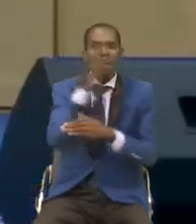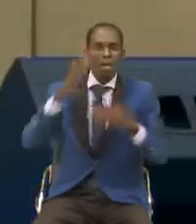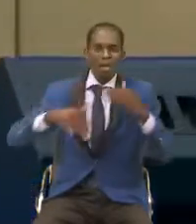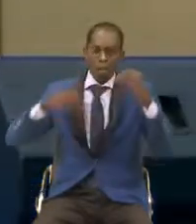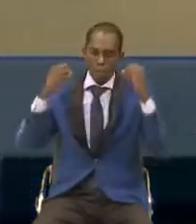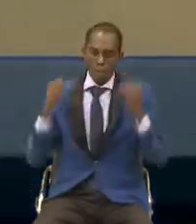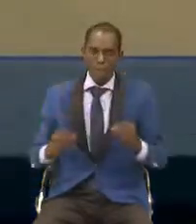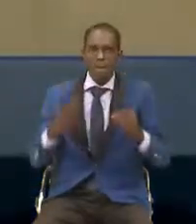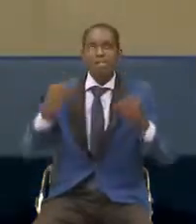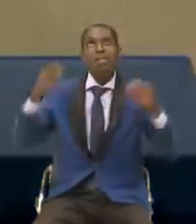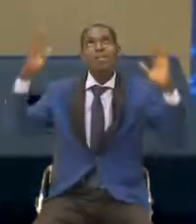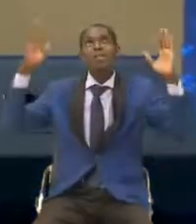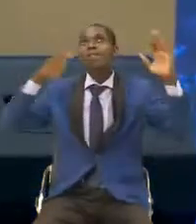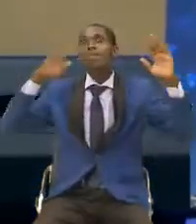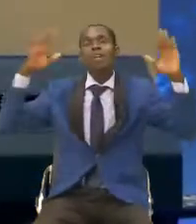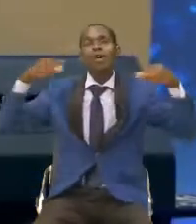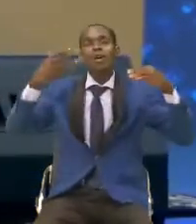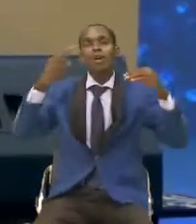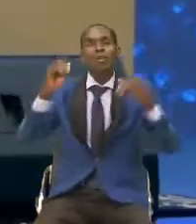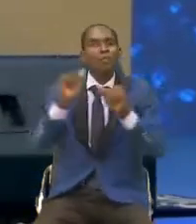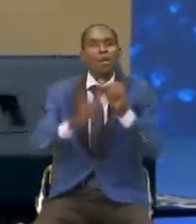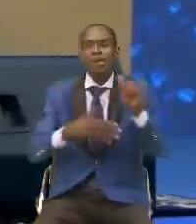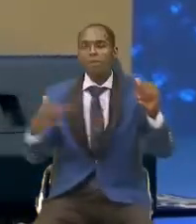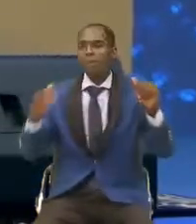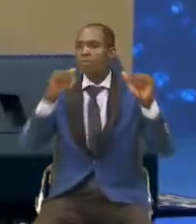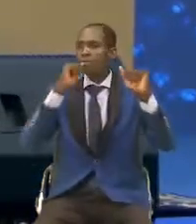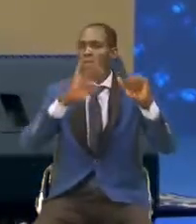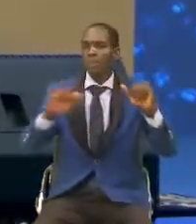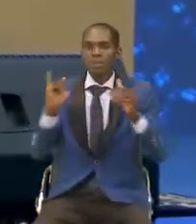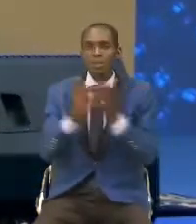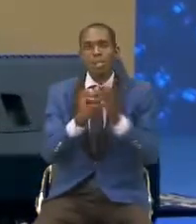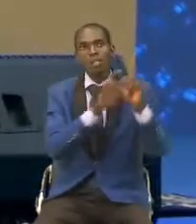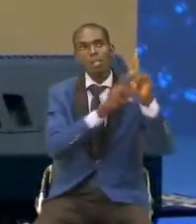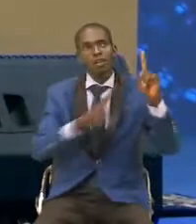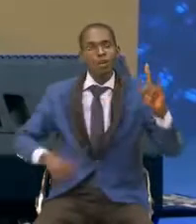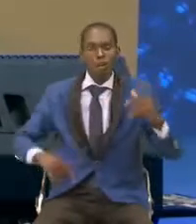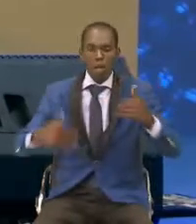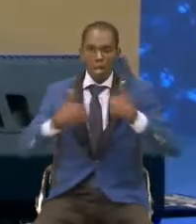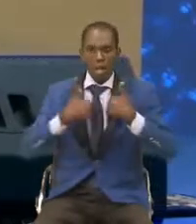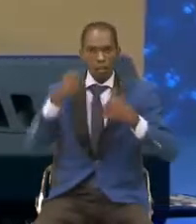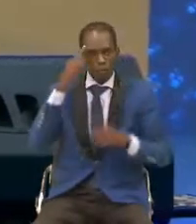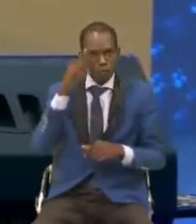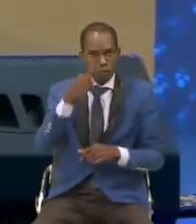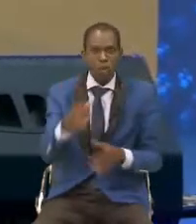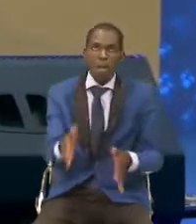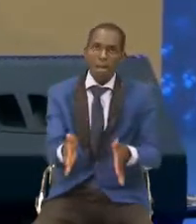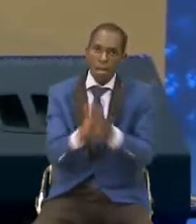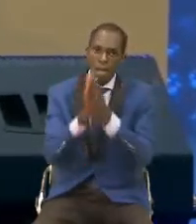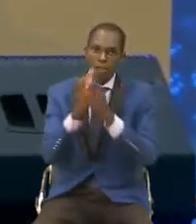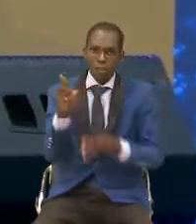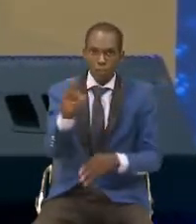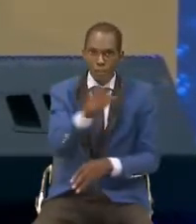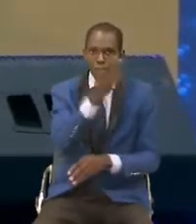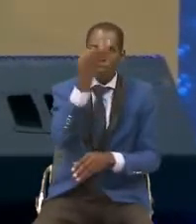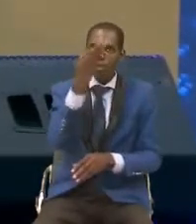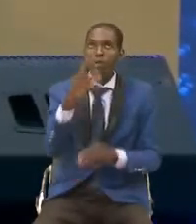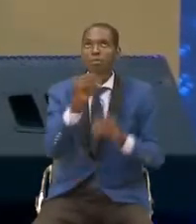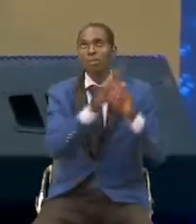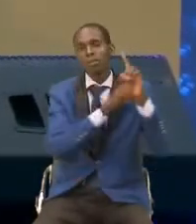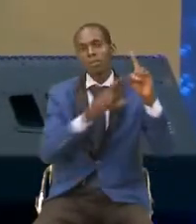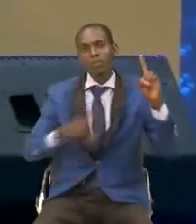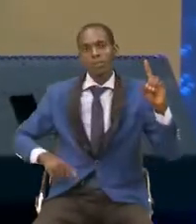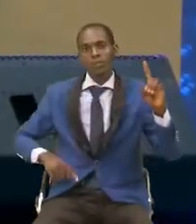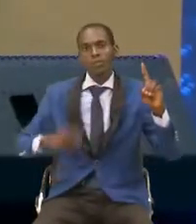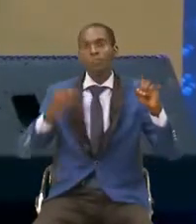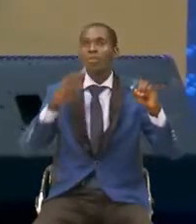his infinite power, and the rain of everything, every blessing the Lord has for you.